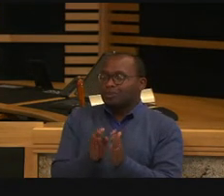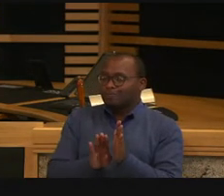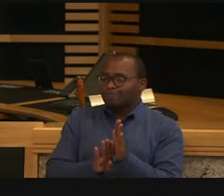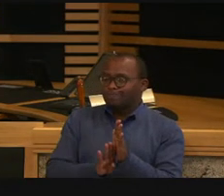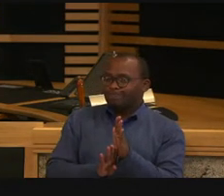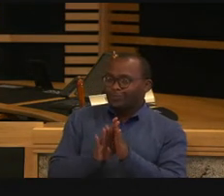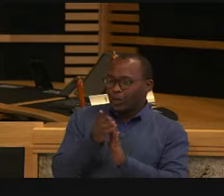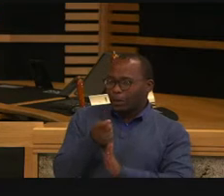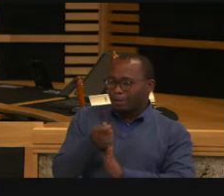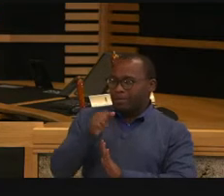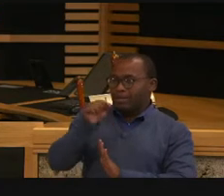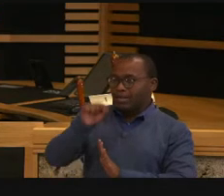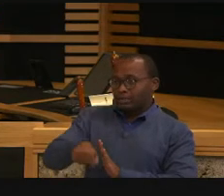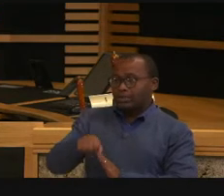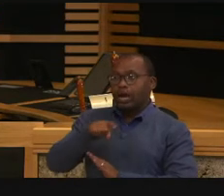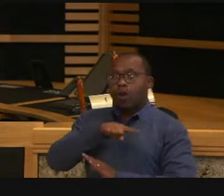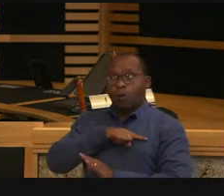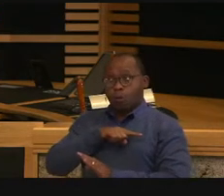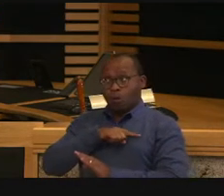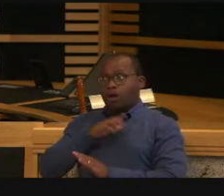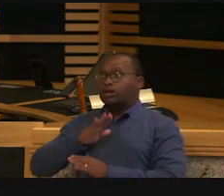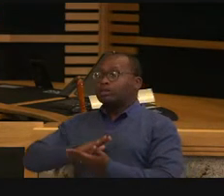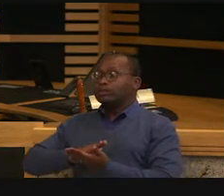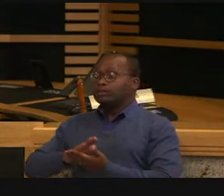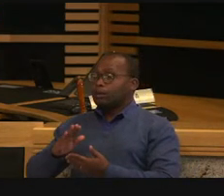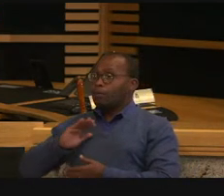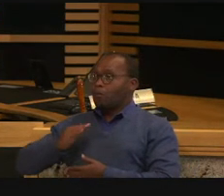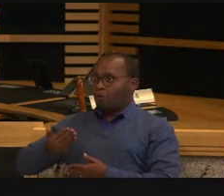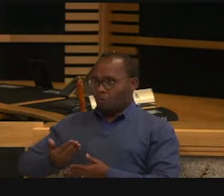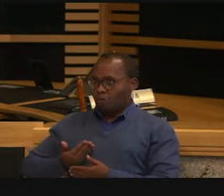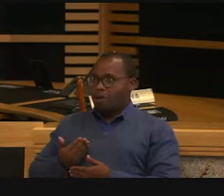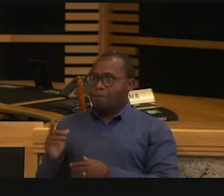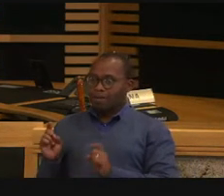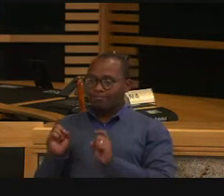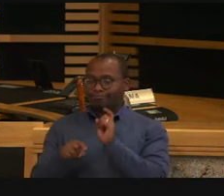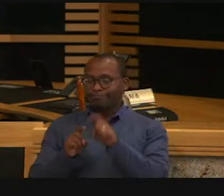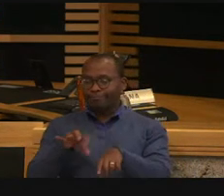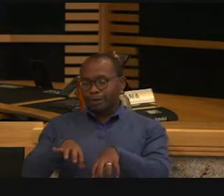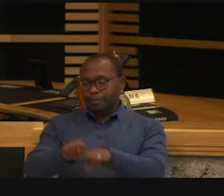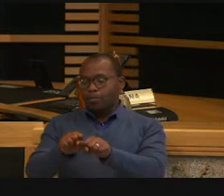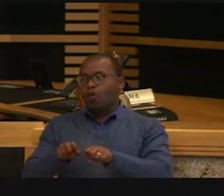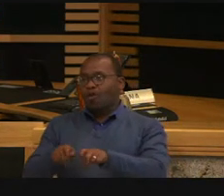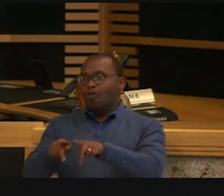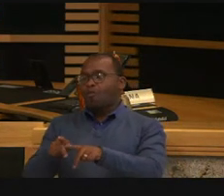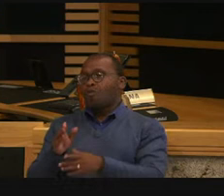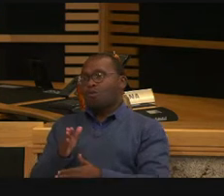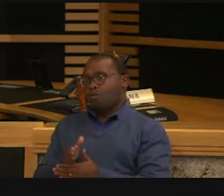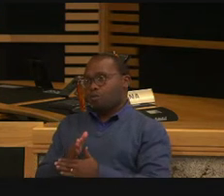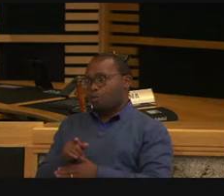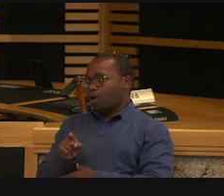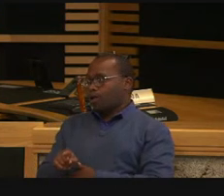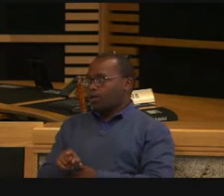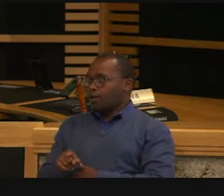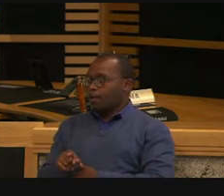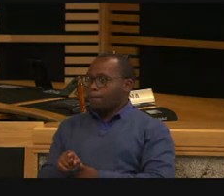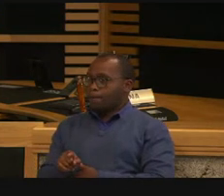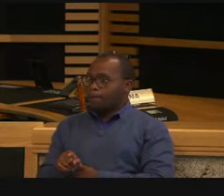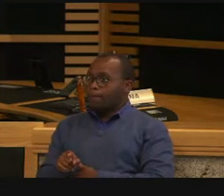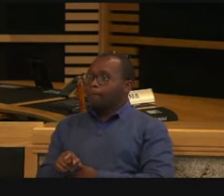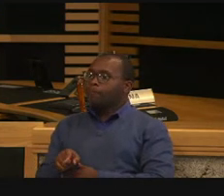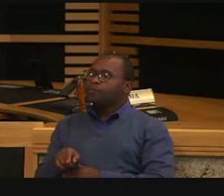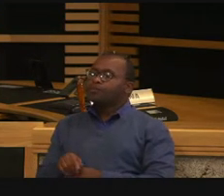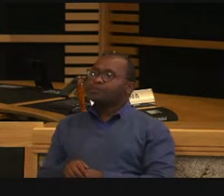meal handlers. To this extent, the ANC applauds the government for ensuring near universal access